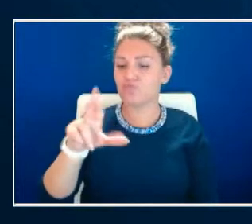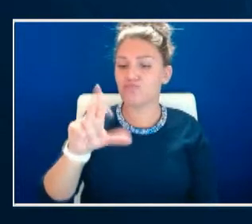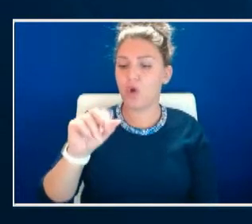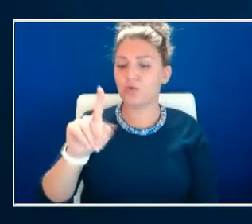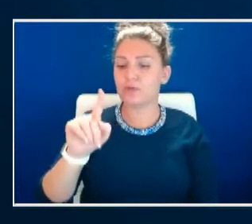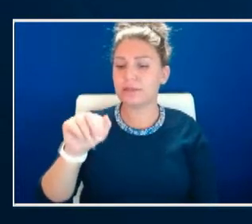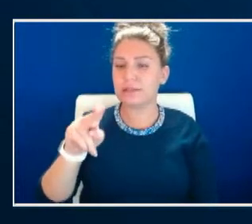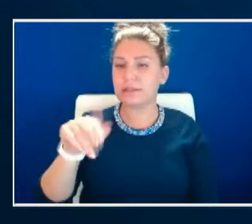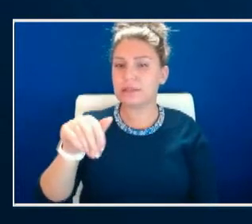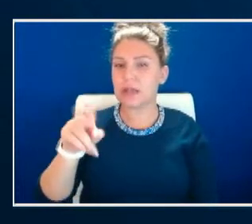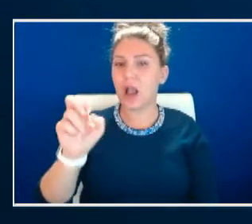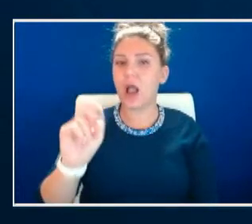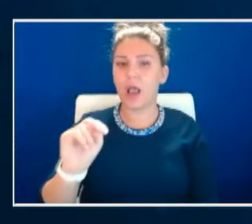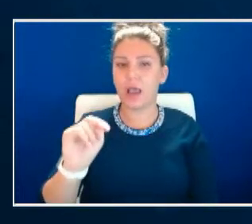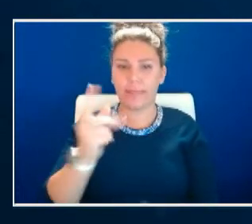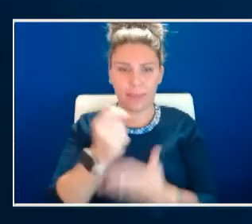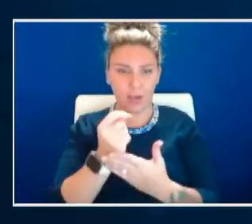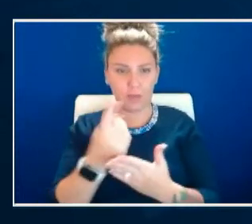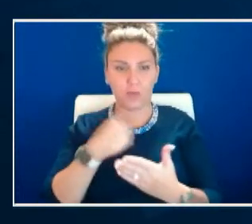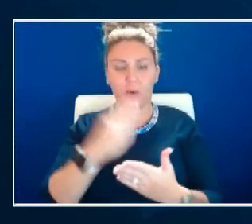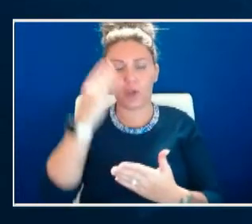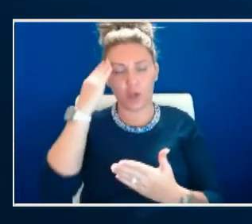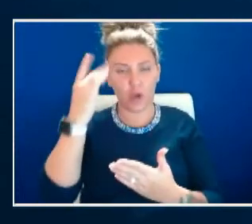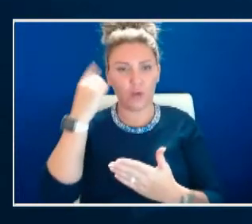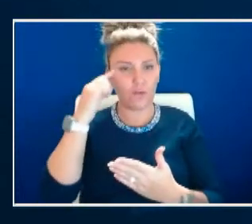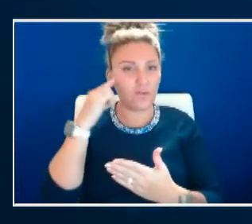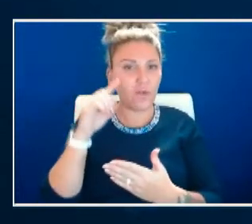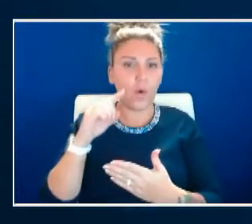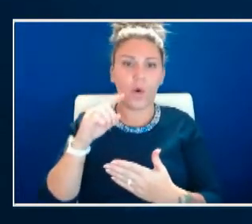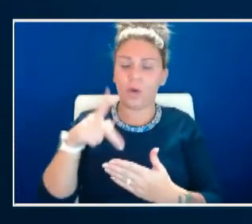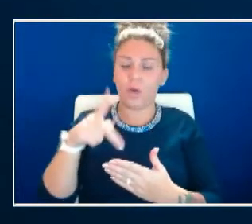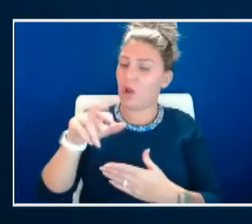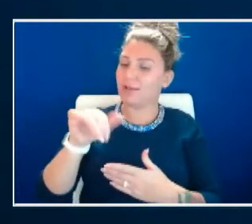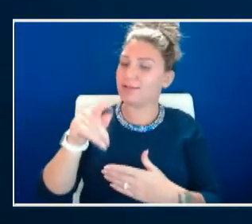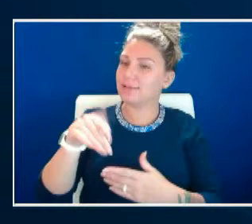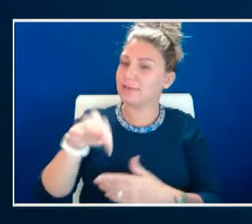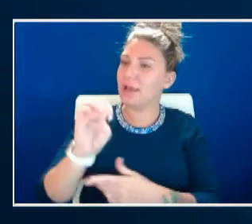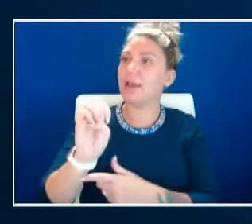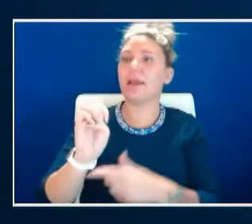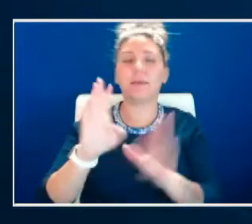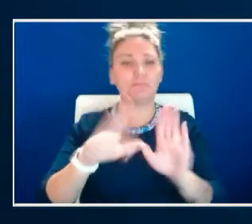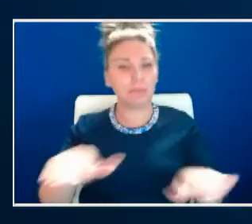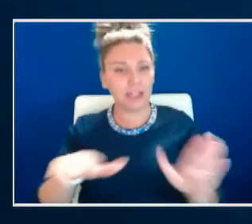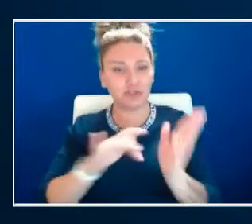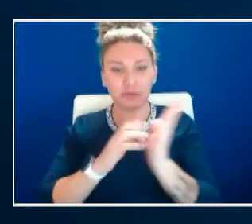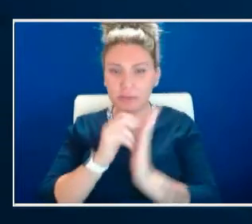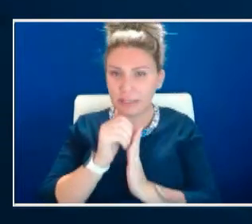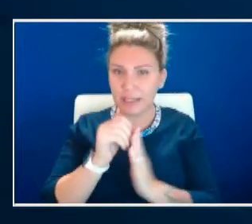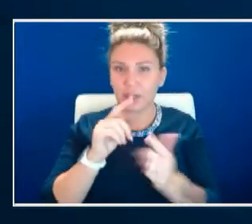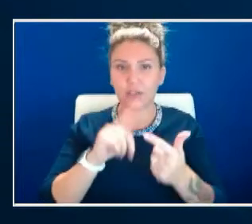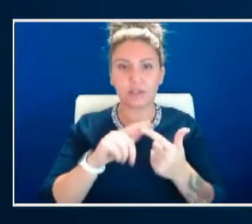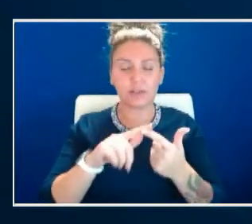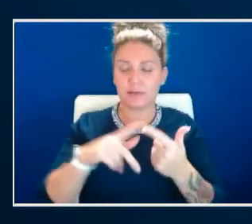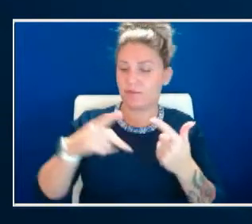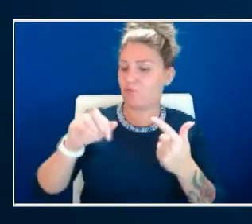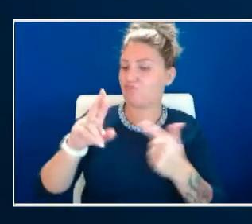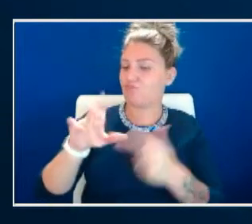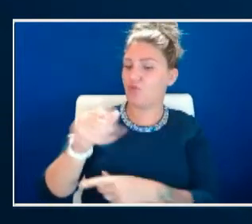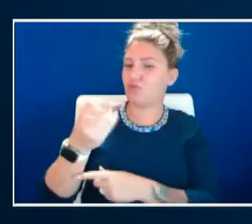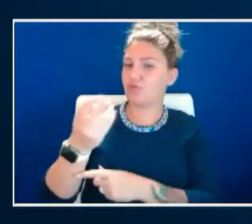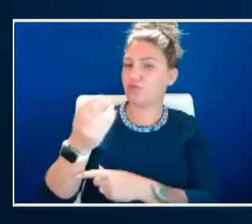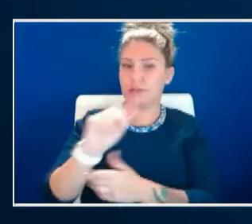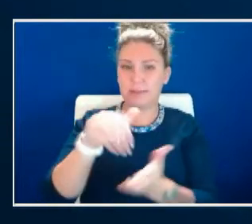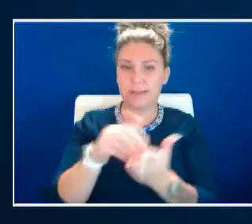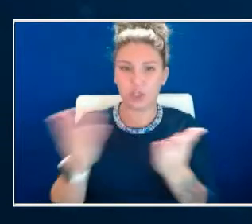breast cancer. We know it's used for prostate cancer, pediatric cancer. We have our proton therapy center here at the